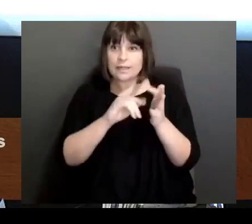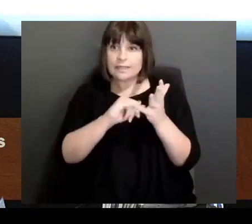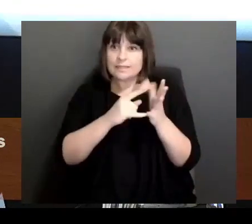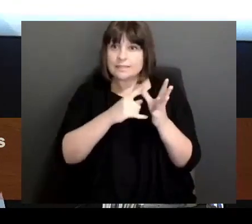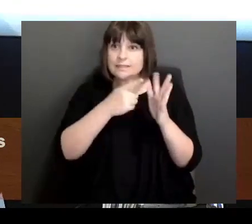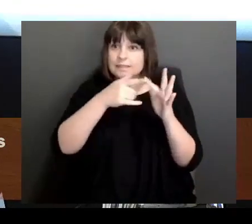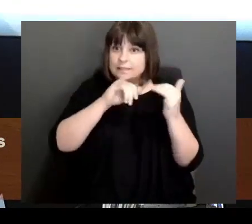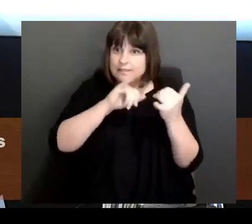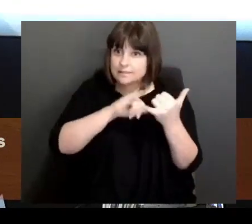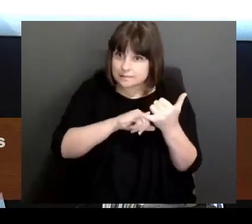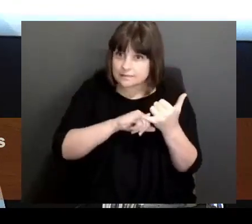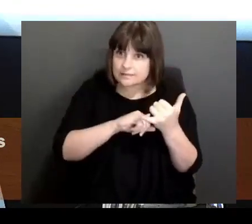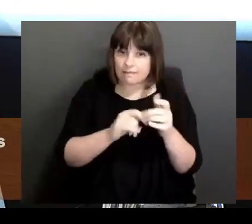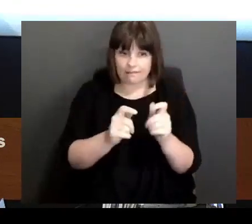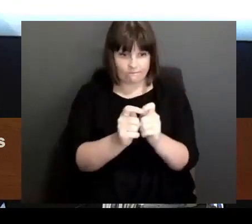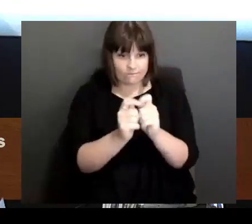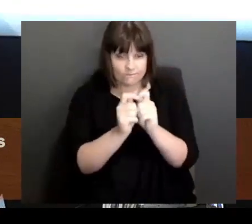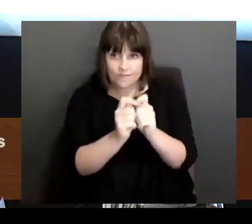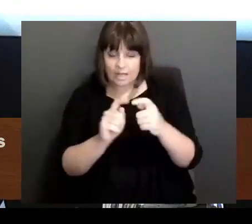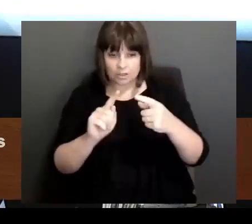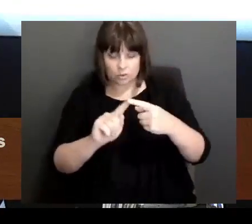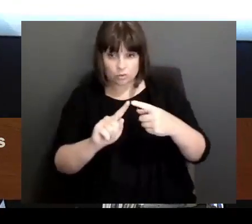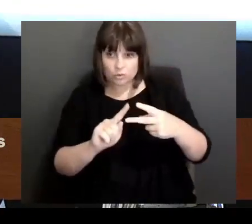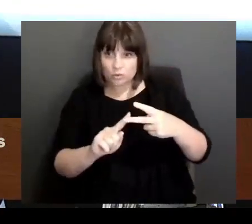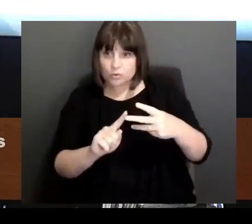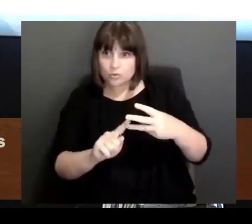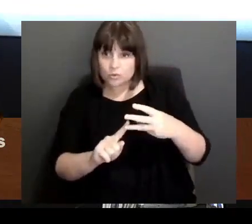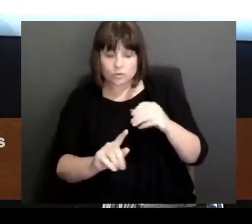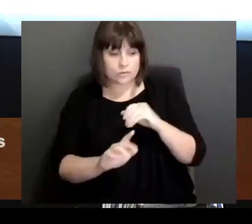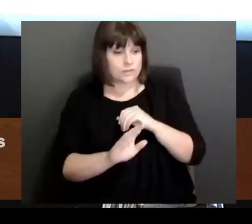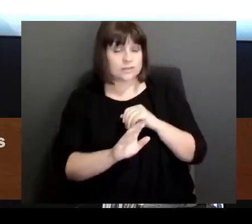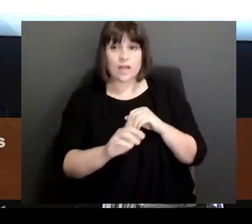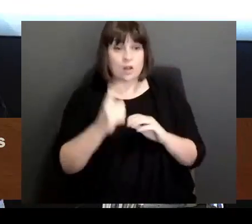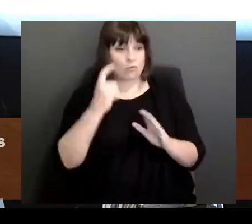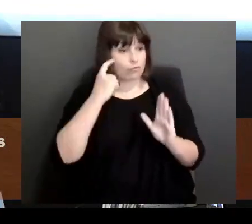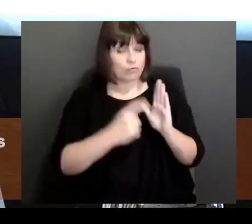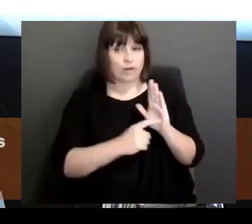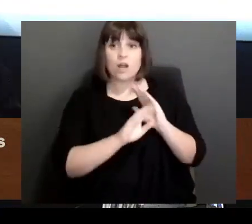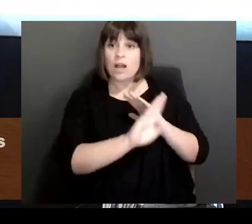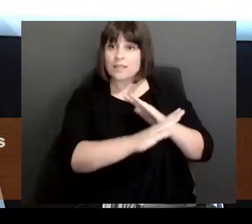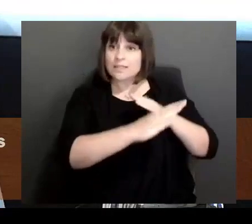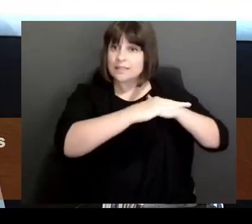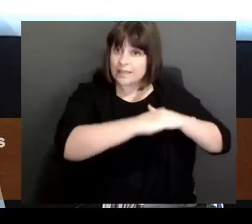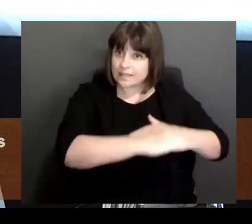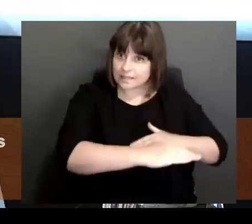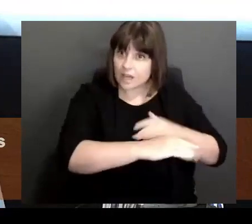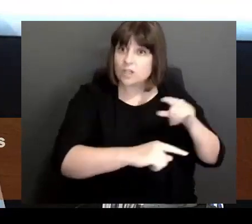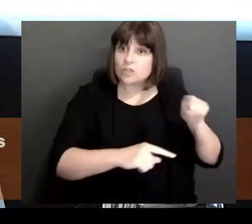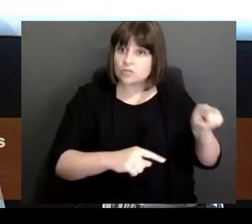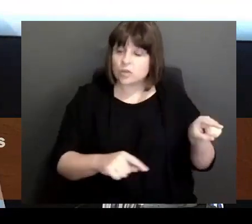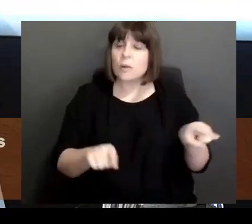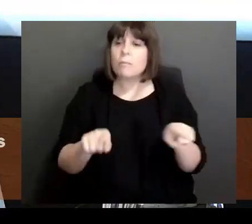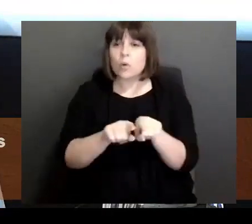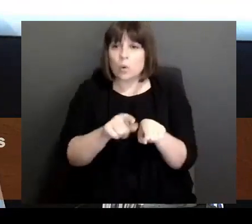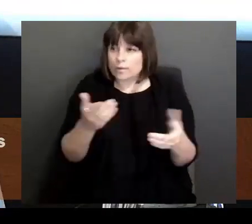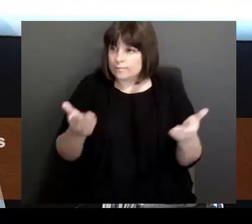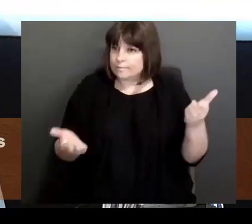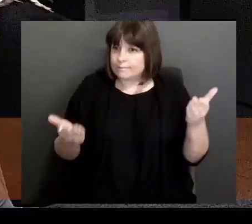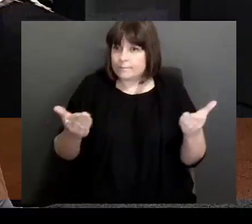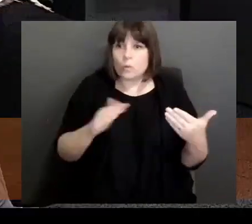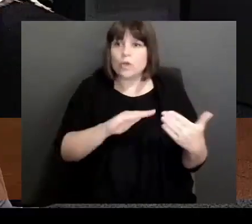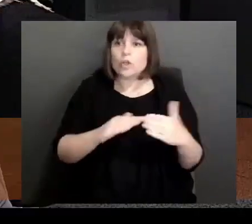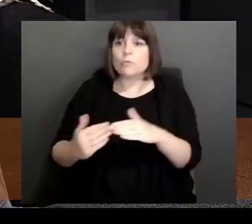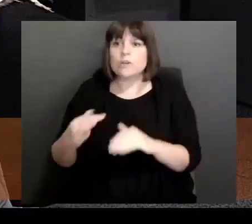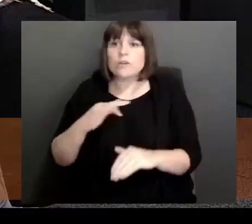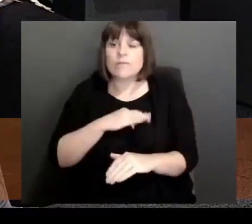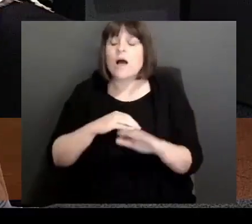the values of First Peoples in terms of their country, but also community benefits. I guess my main point is that it seems, I'm just